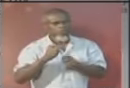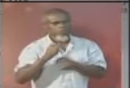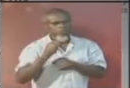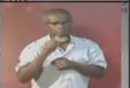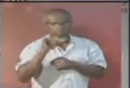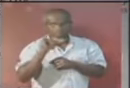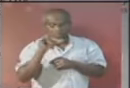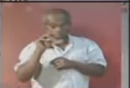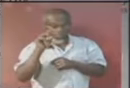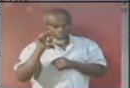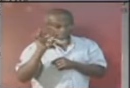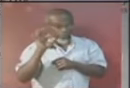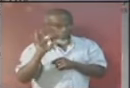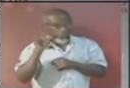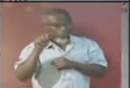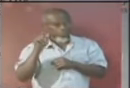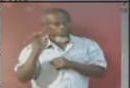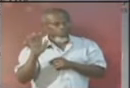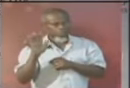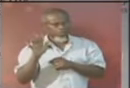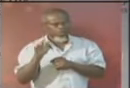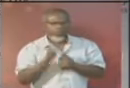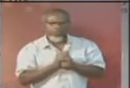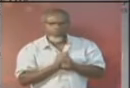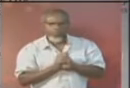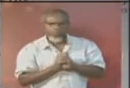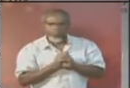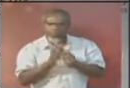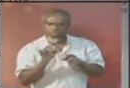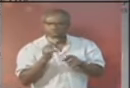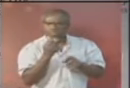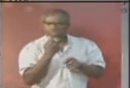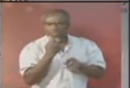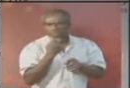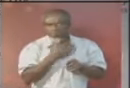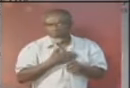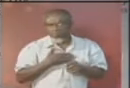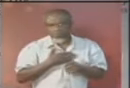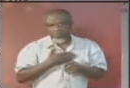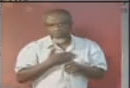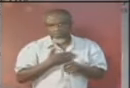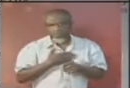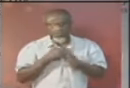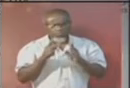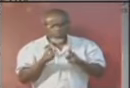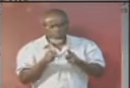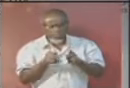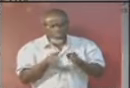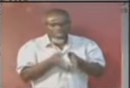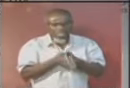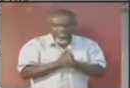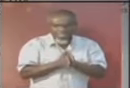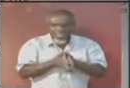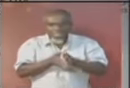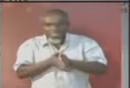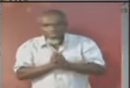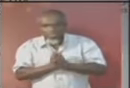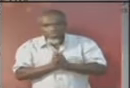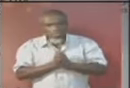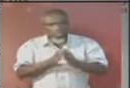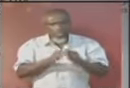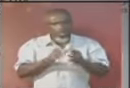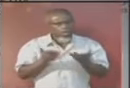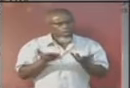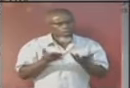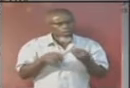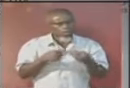I-95.5. Dr. Montai, if you can address this issue for me, please. A lot of persons have still been asking as it pertains to